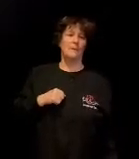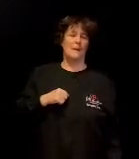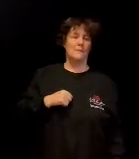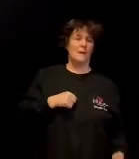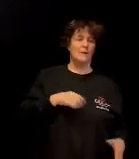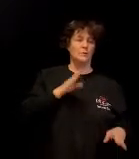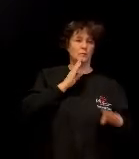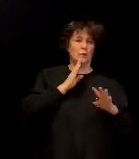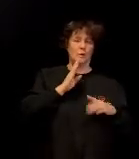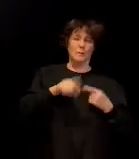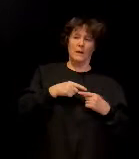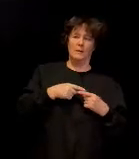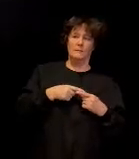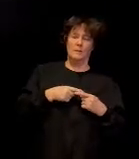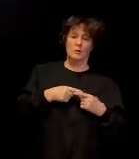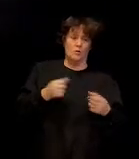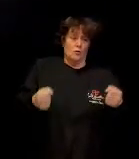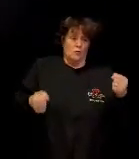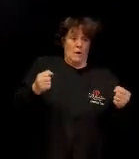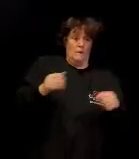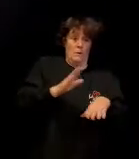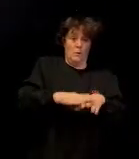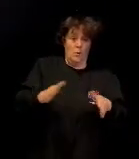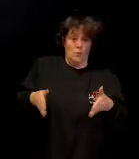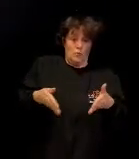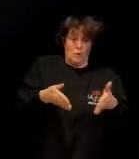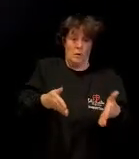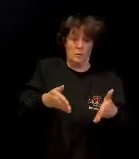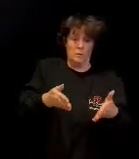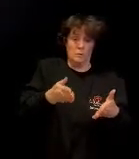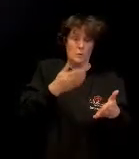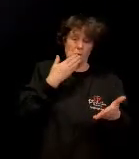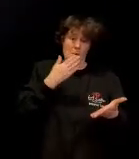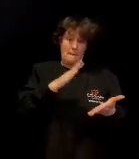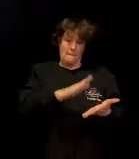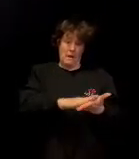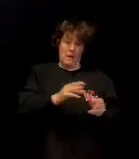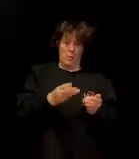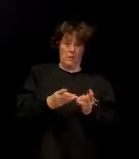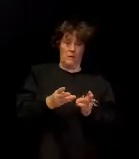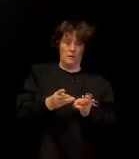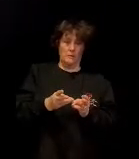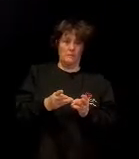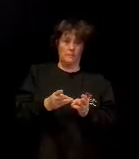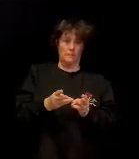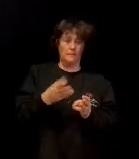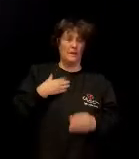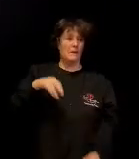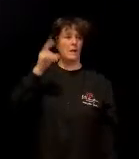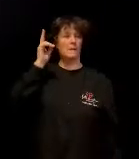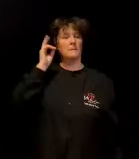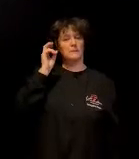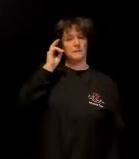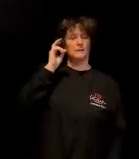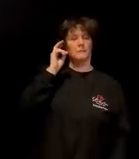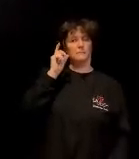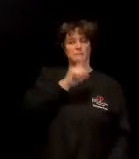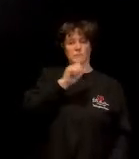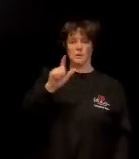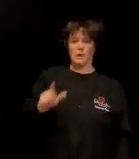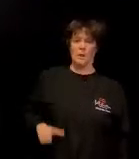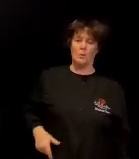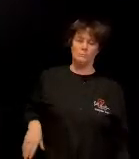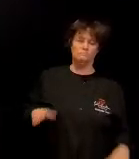talk about having to drive on the roads. I want to stir you up tonight in the Lord. I was hearing from the Lord that